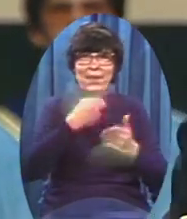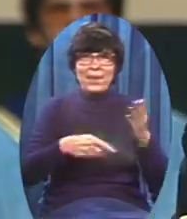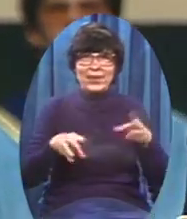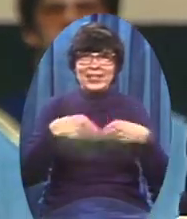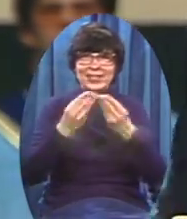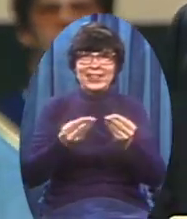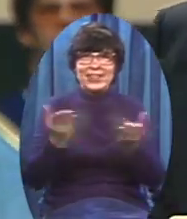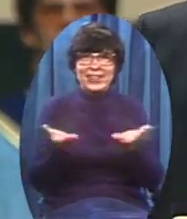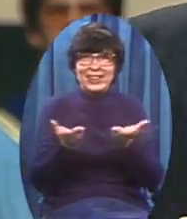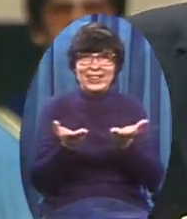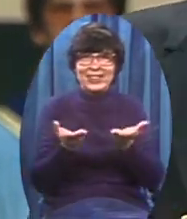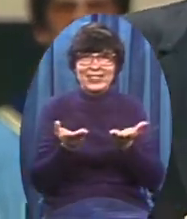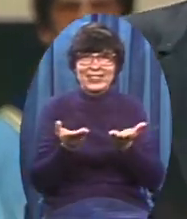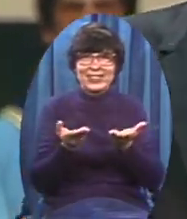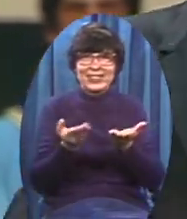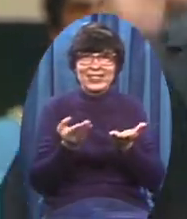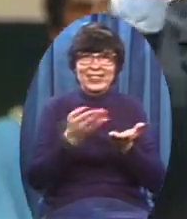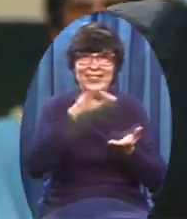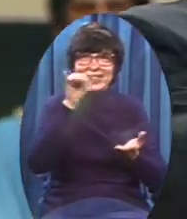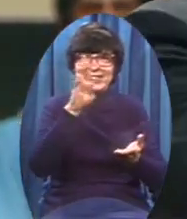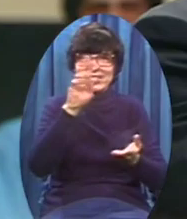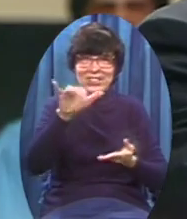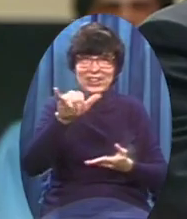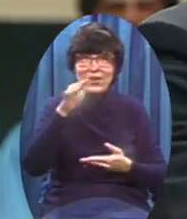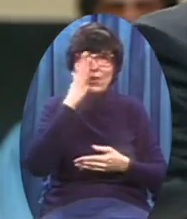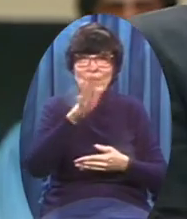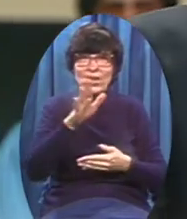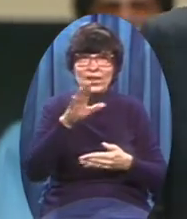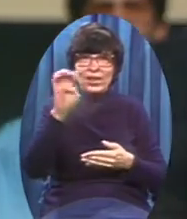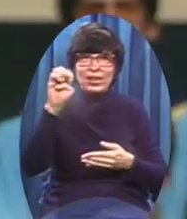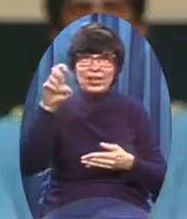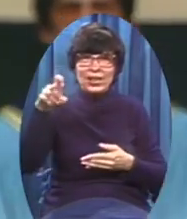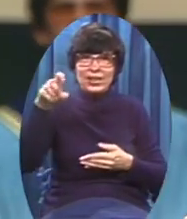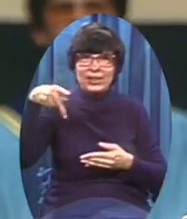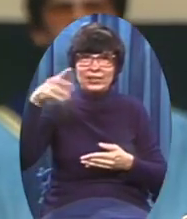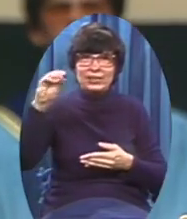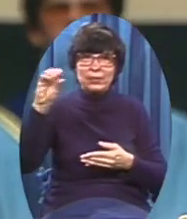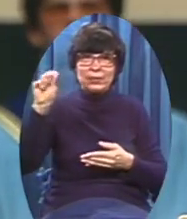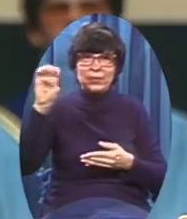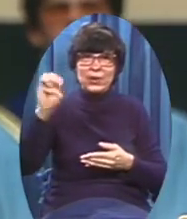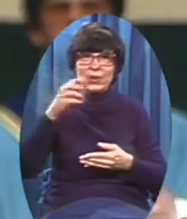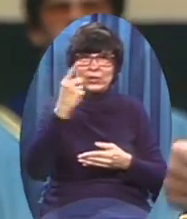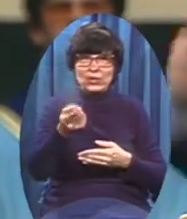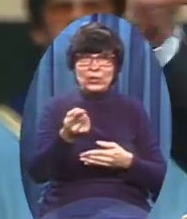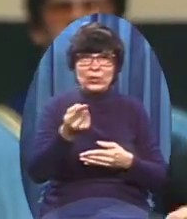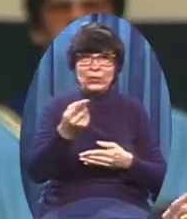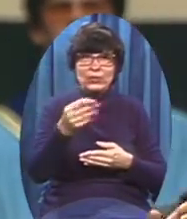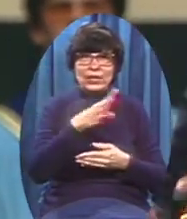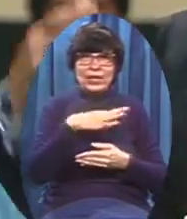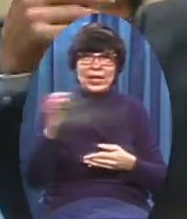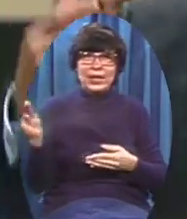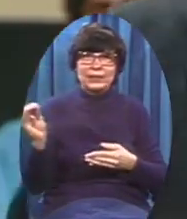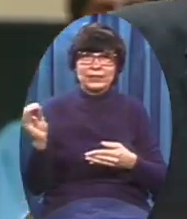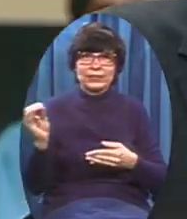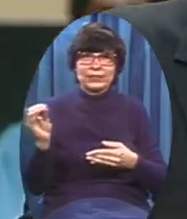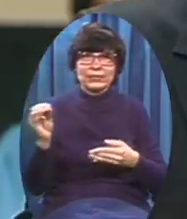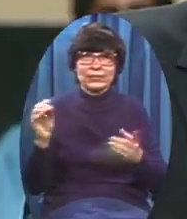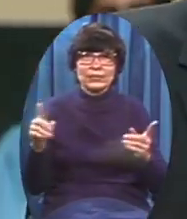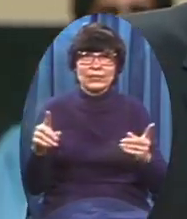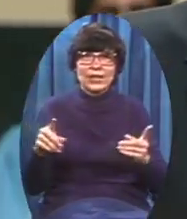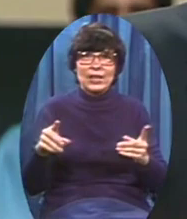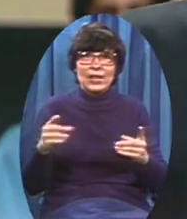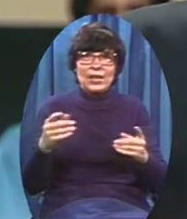coming. And brother, in just a second, brother, he said he had to go over to Boston And yet he didn't pick it up, and brother, before I could bat an